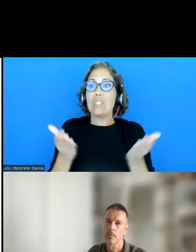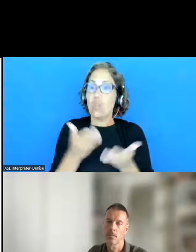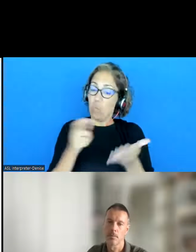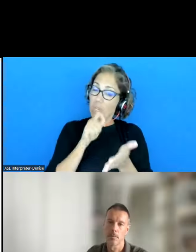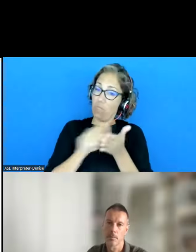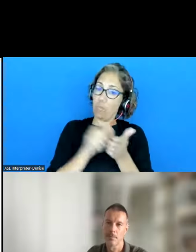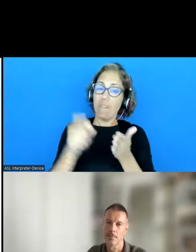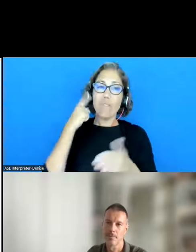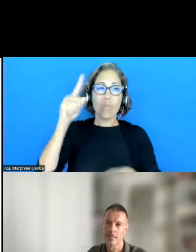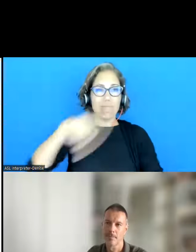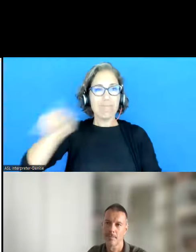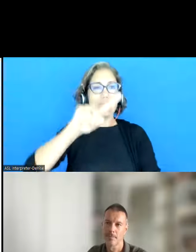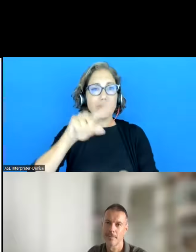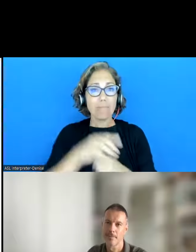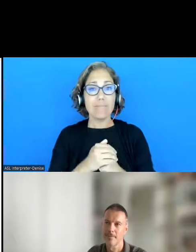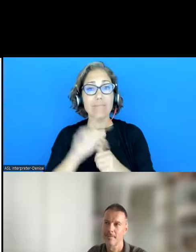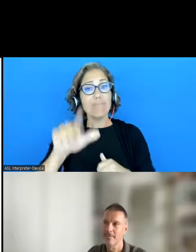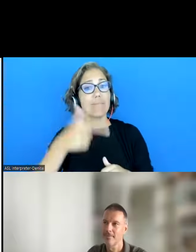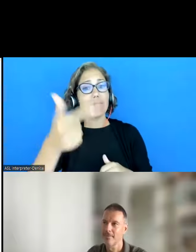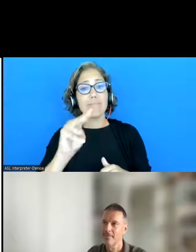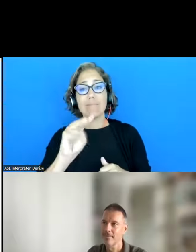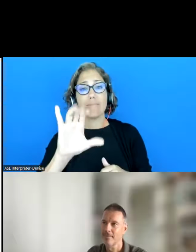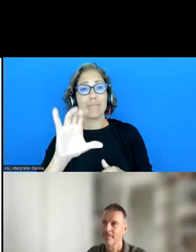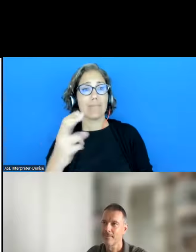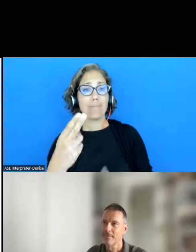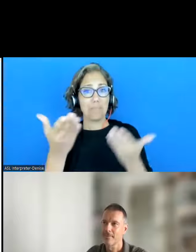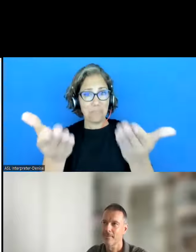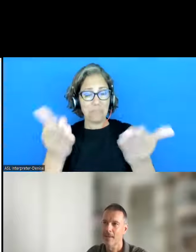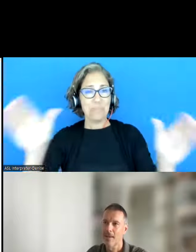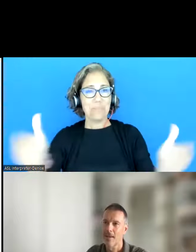them. Mick, over to you.